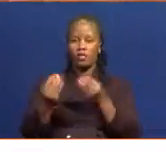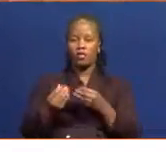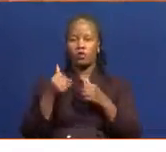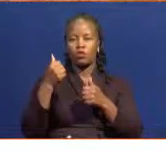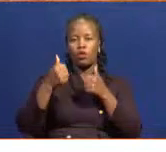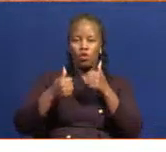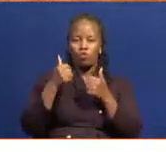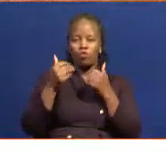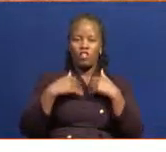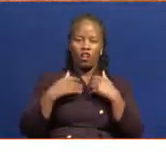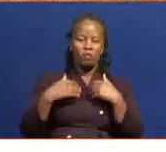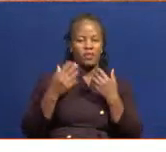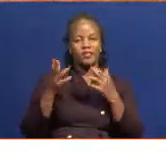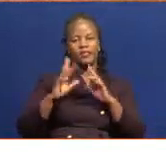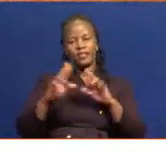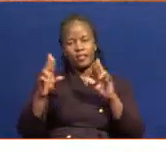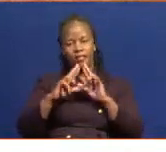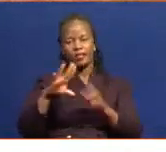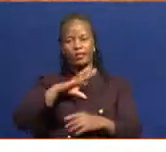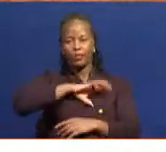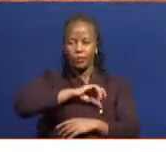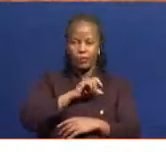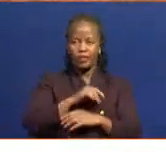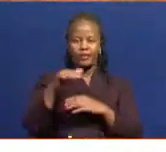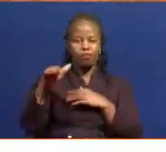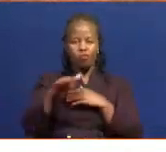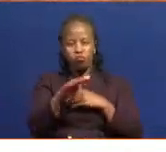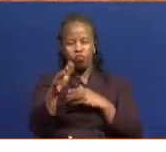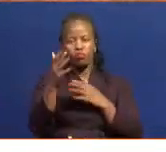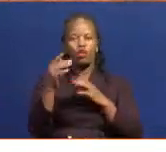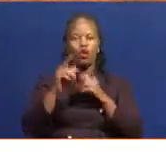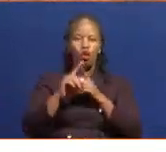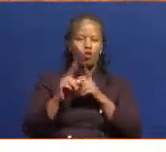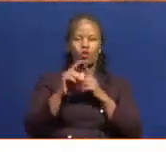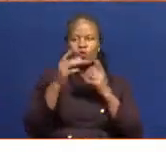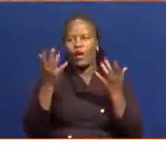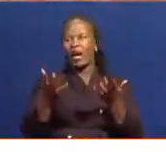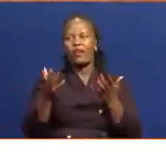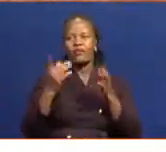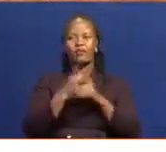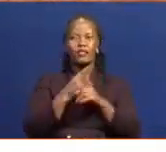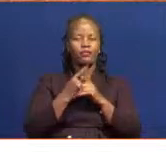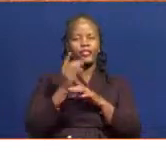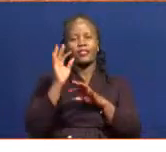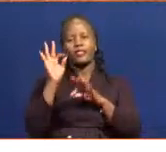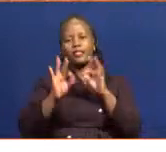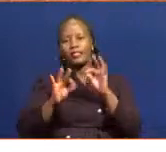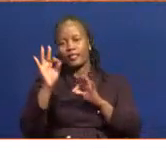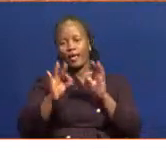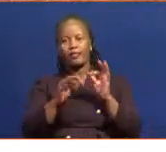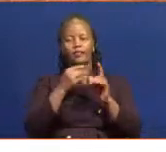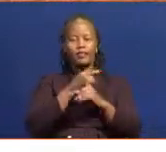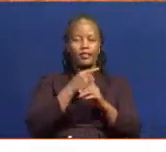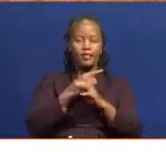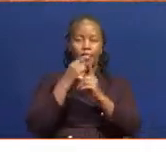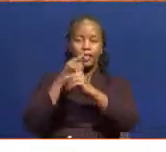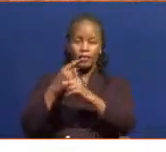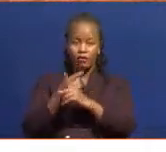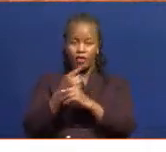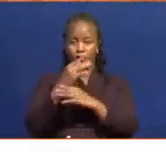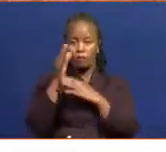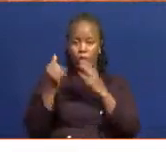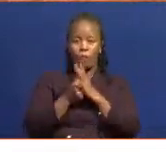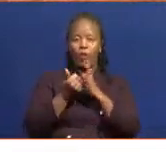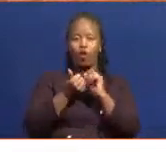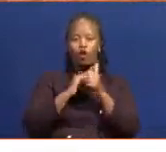They really do have the talent, the work ethic, the style, the form, the techniques. The only thing they're lacking is